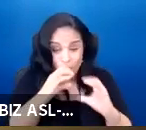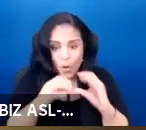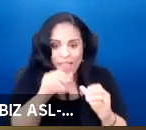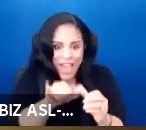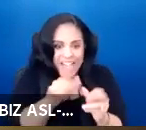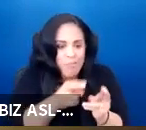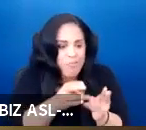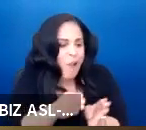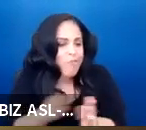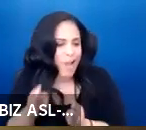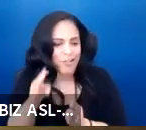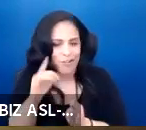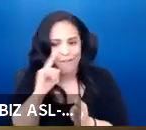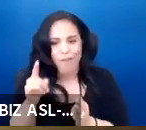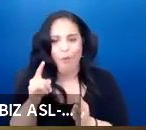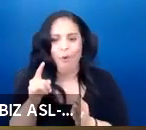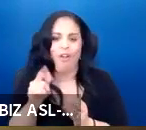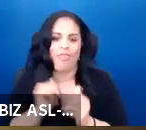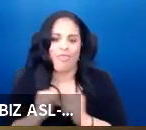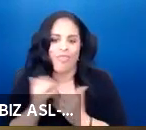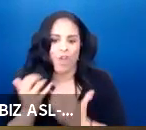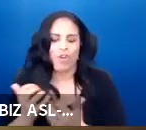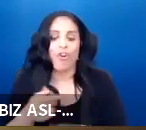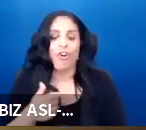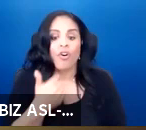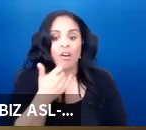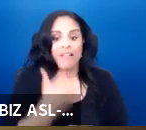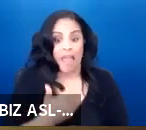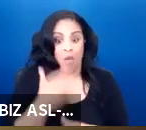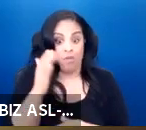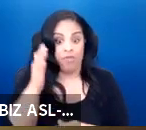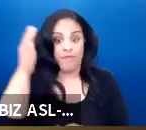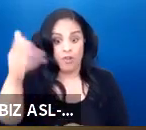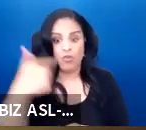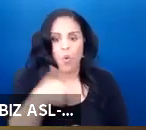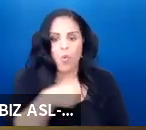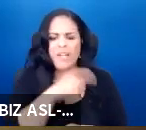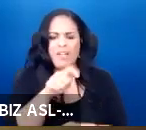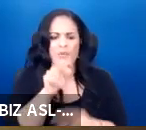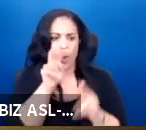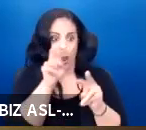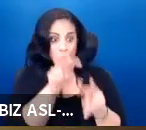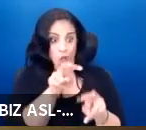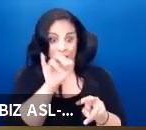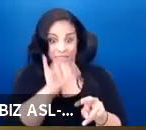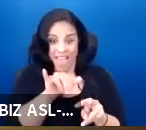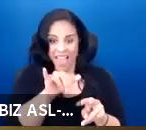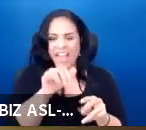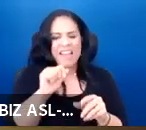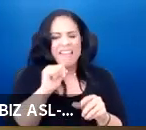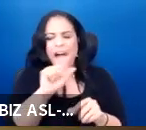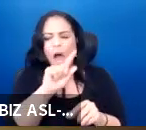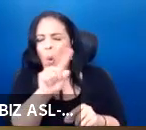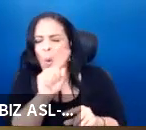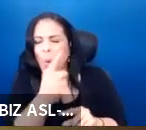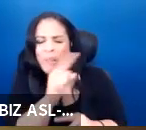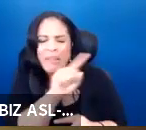that in the future, we need to look at it not as just Zoom or just,